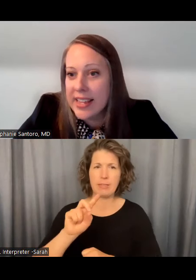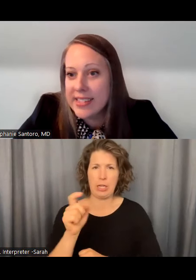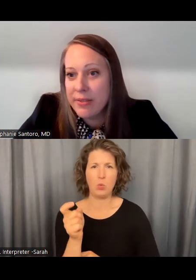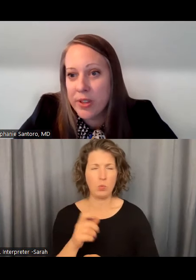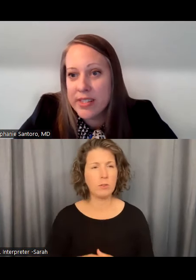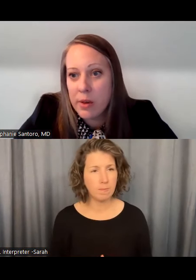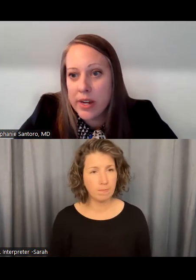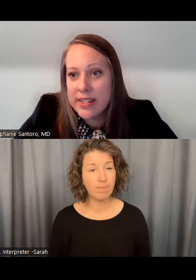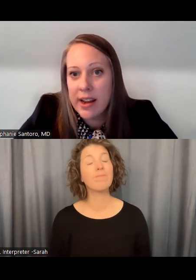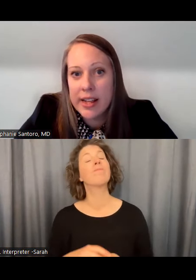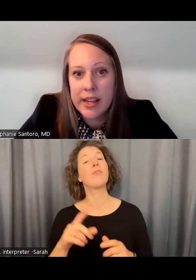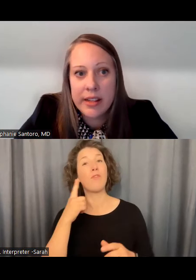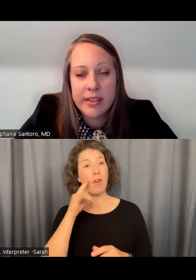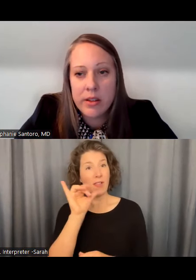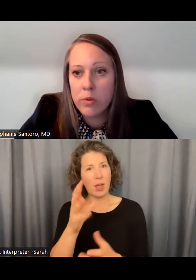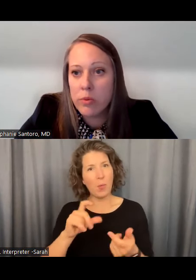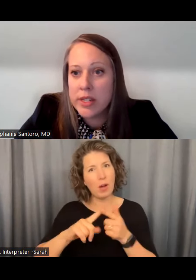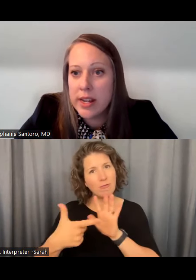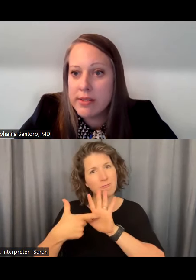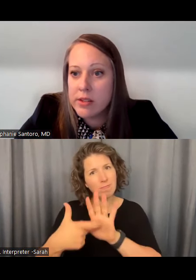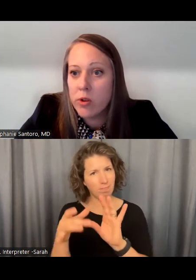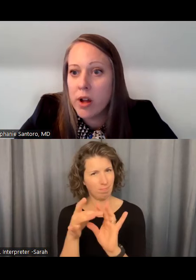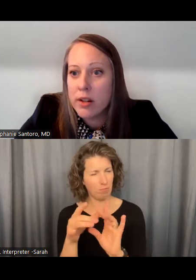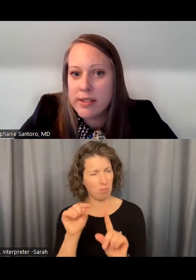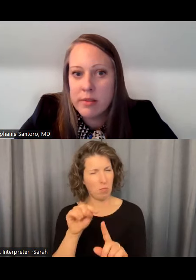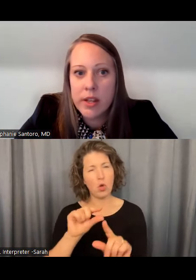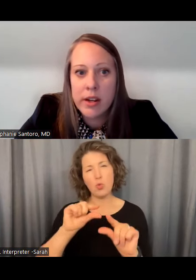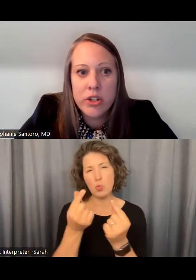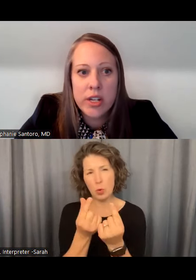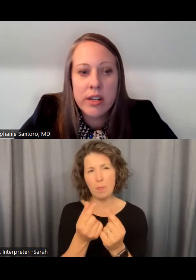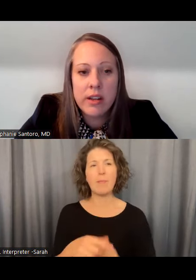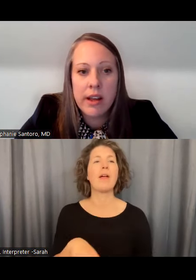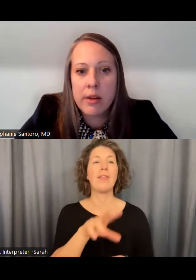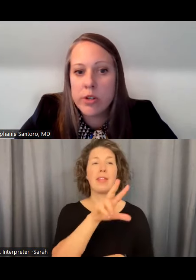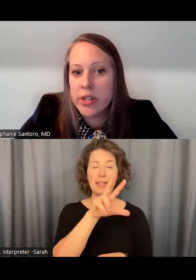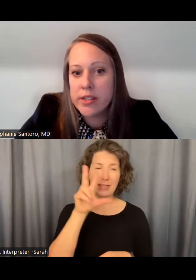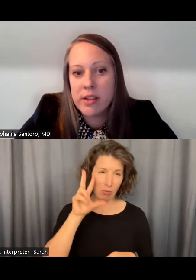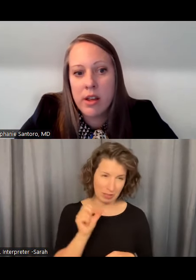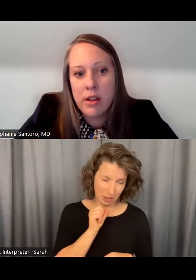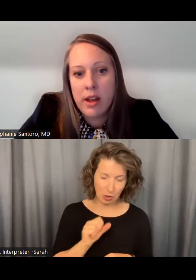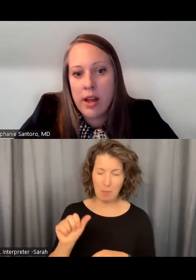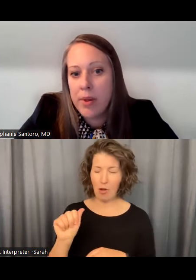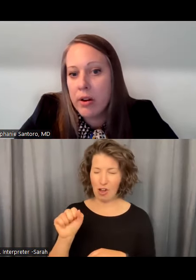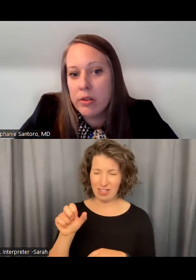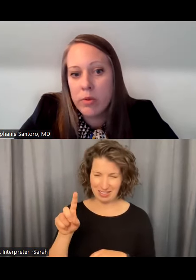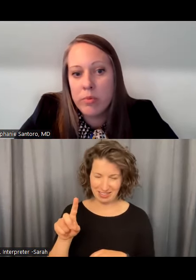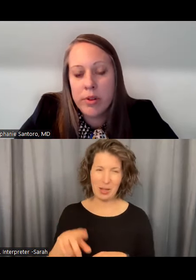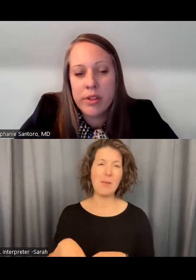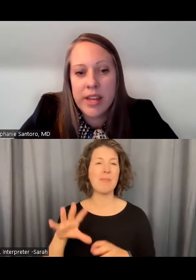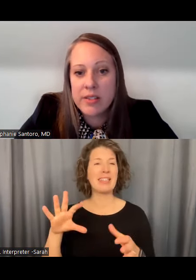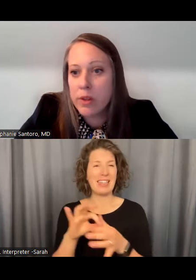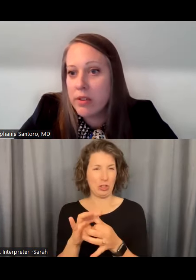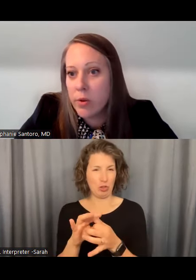And lastly for this, I wanted to highlight the group, the Down Syndrome Autism Connection, which is a parent